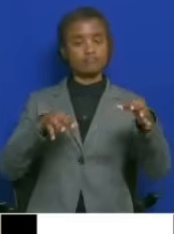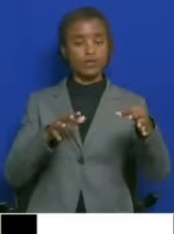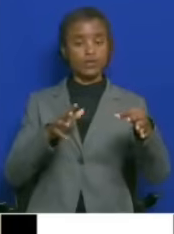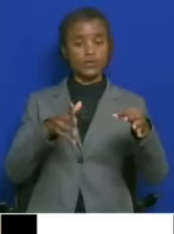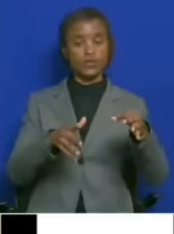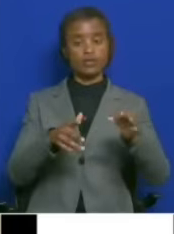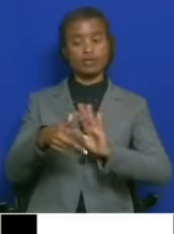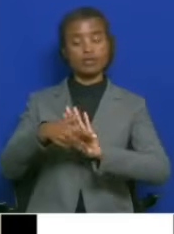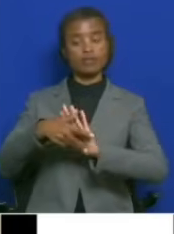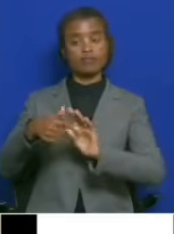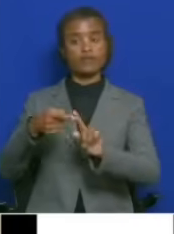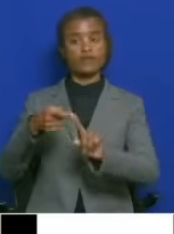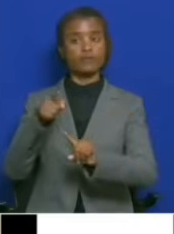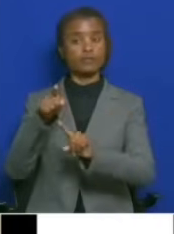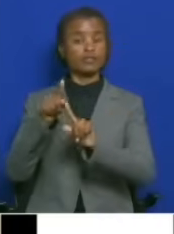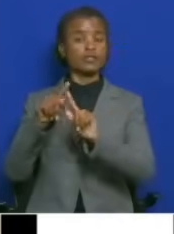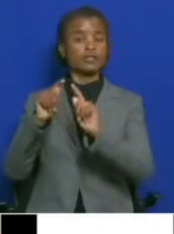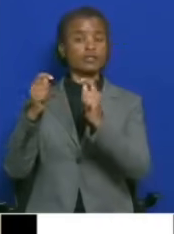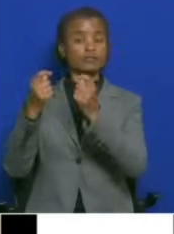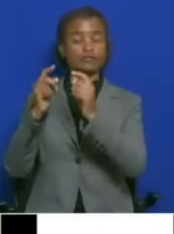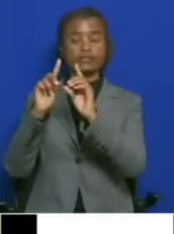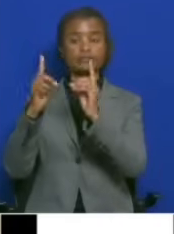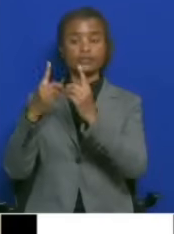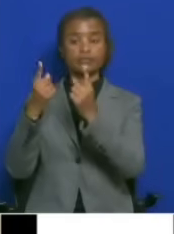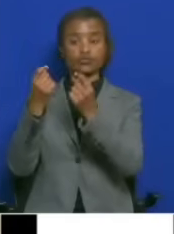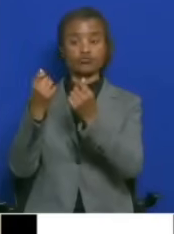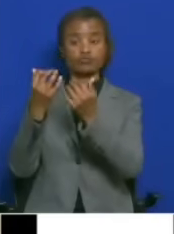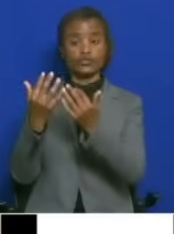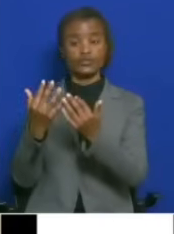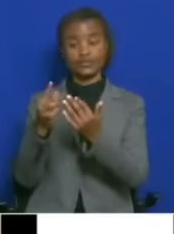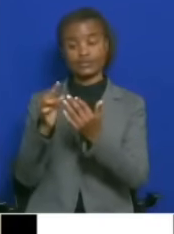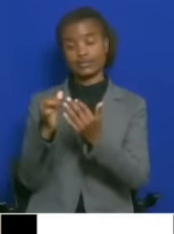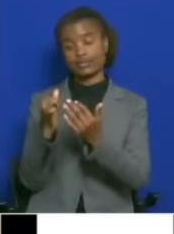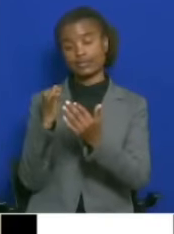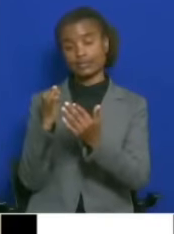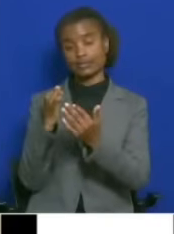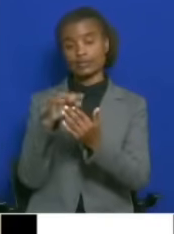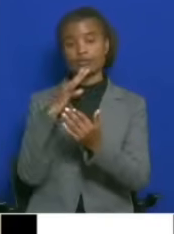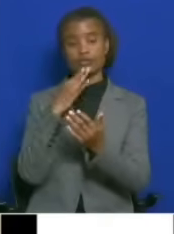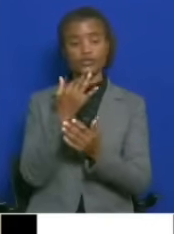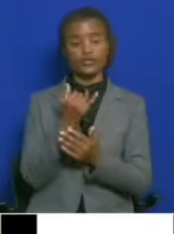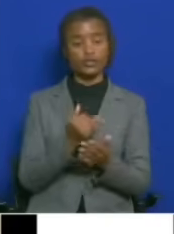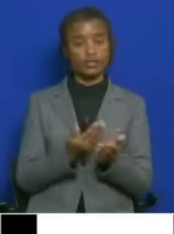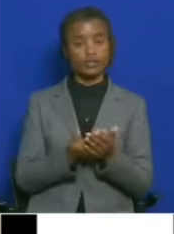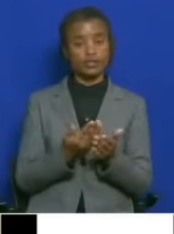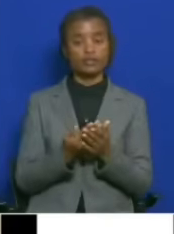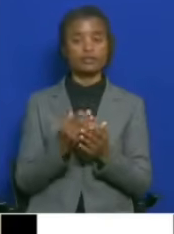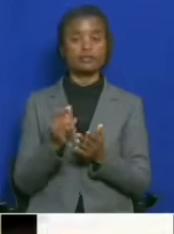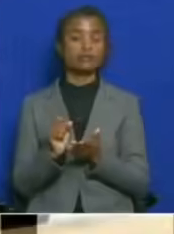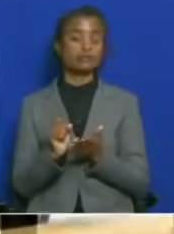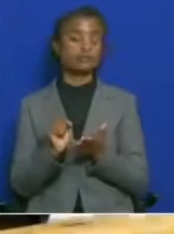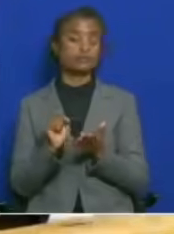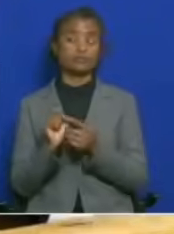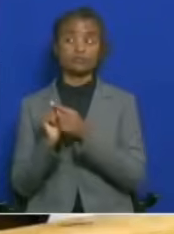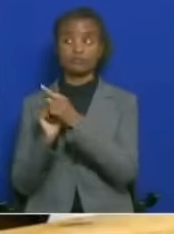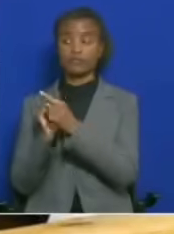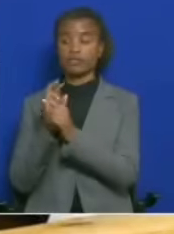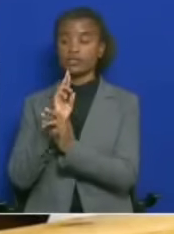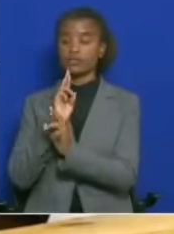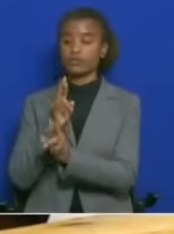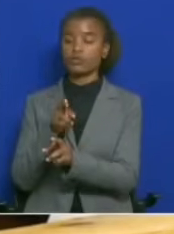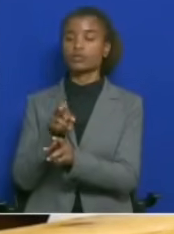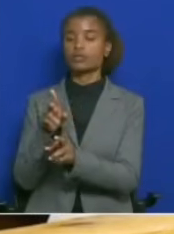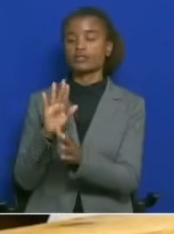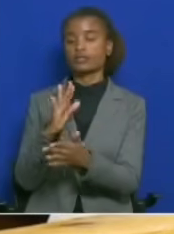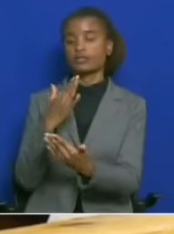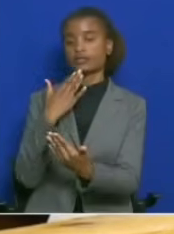treasury.gov.za. I'll tell when up. And General Khan responds, thanks, sir. And then he goes